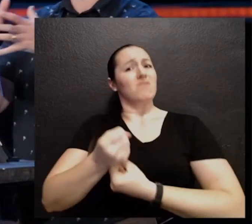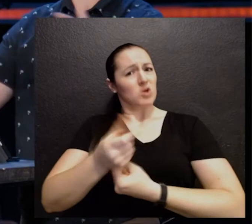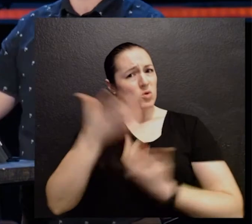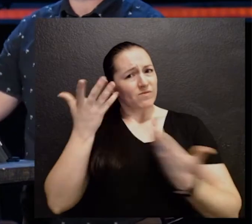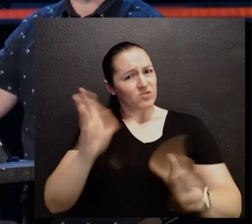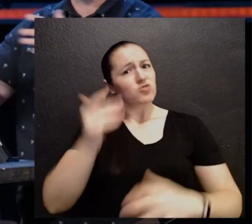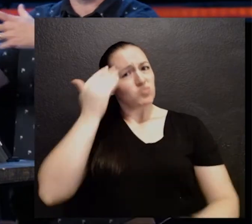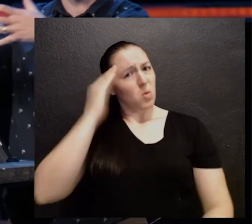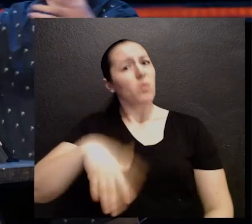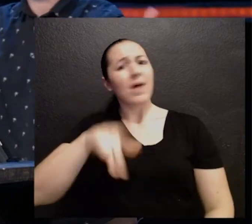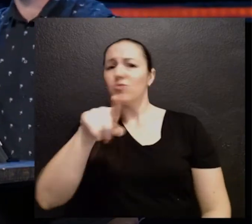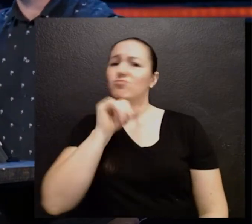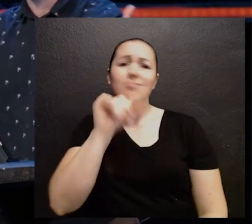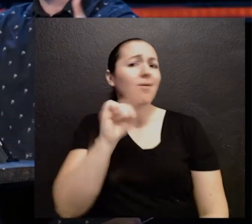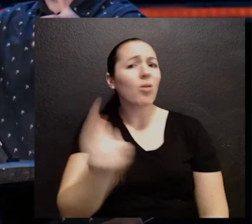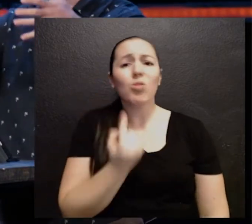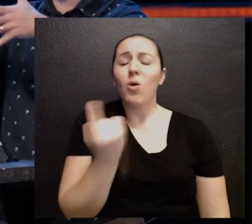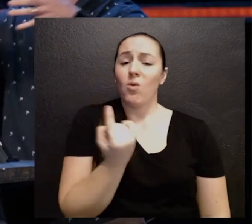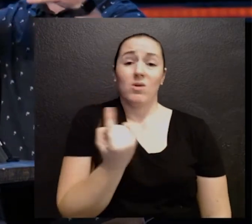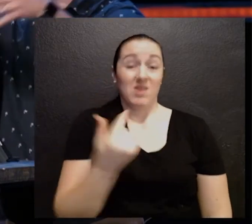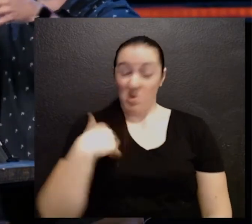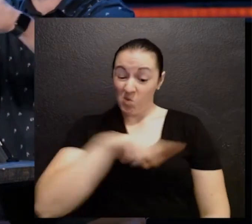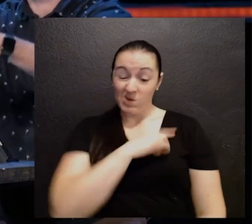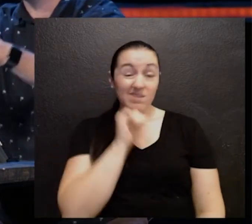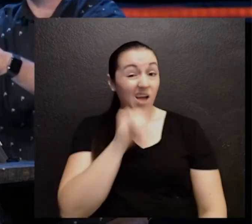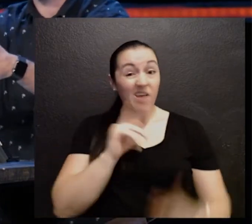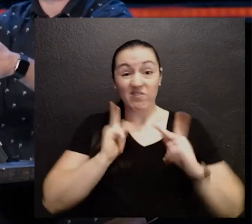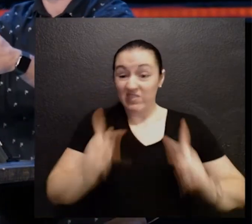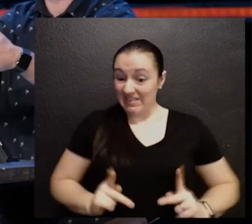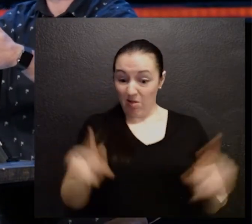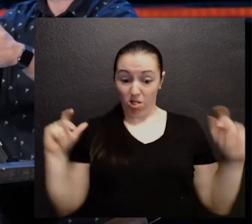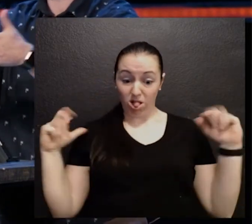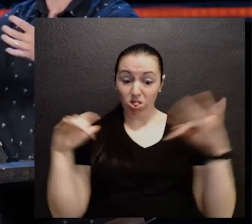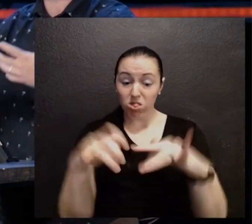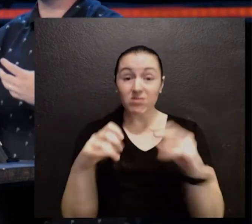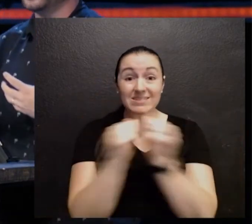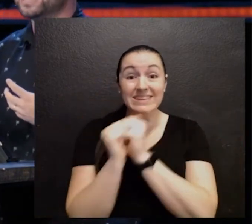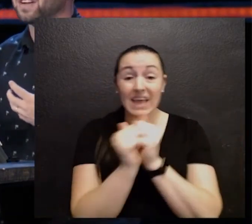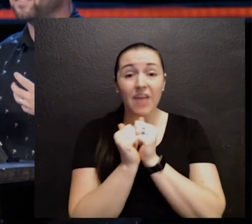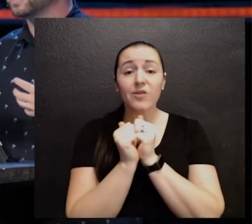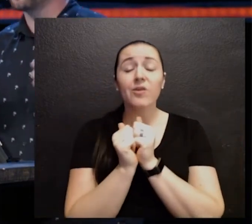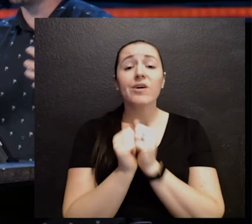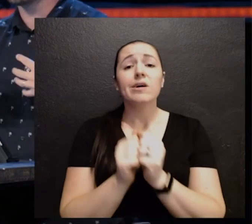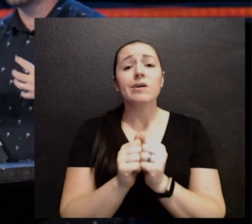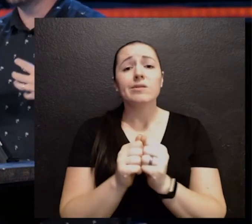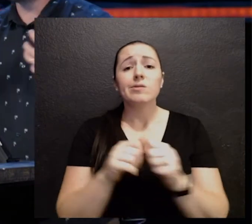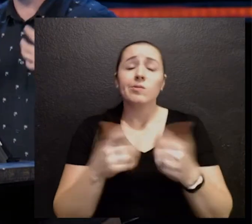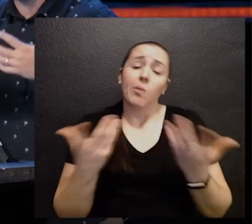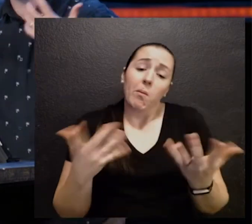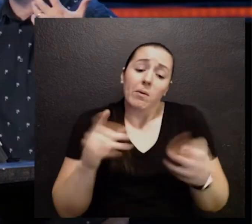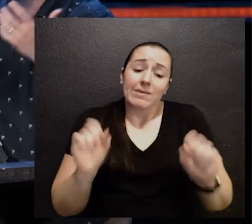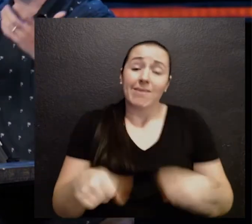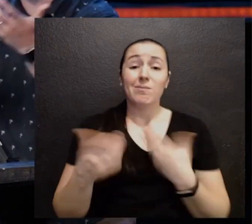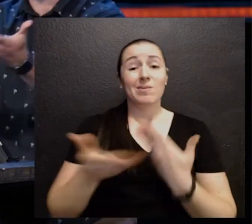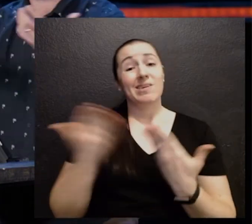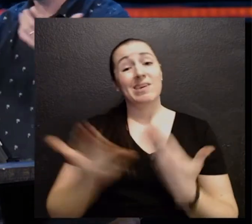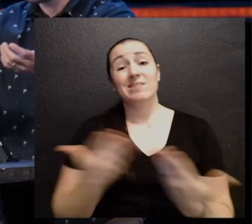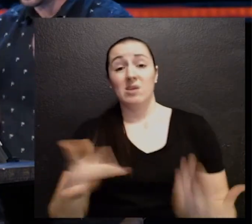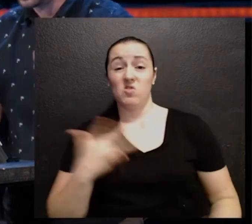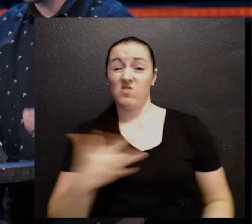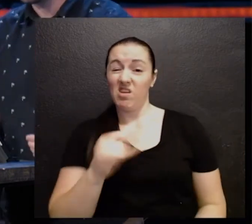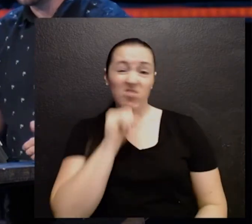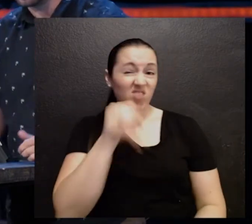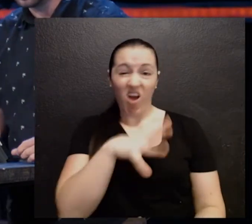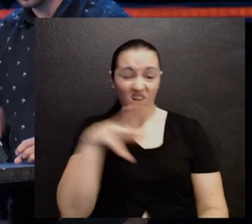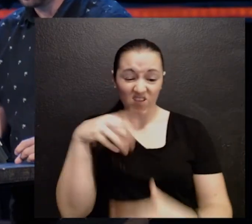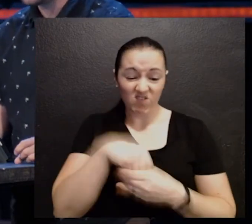we're not at church right now. We're not physically gathered. We're not here right now. So it can be so easy to feel like we're not in it together. We're